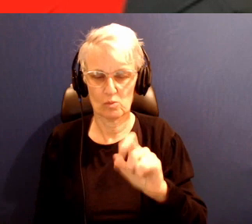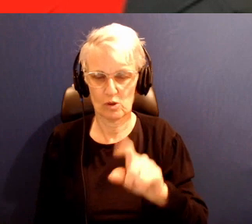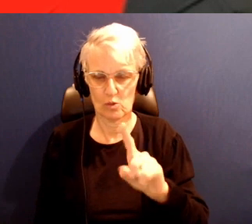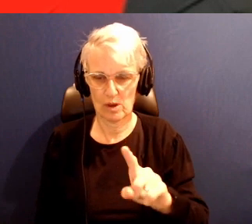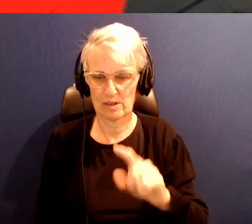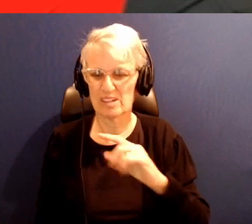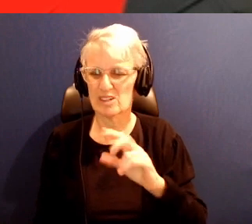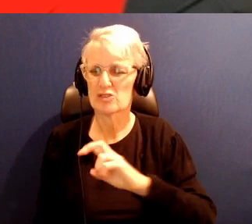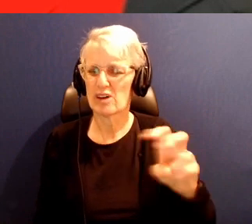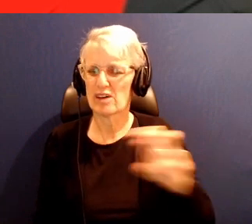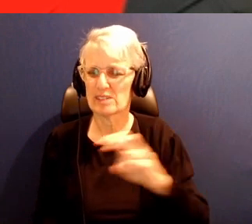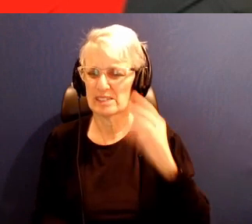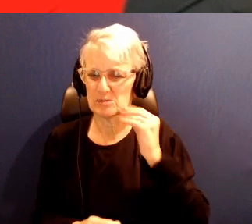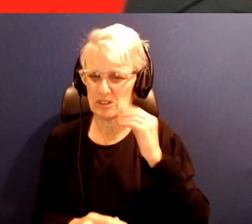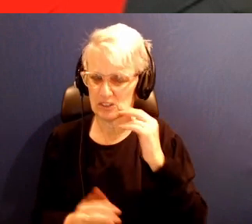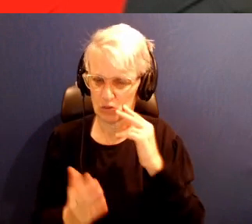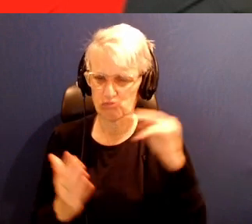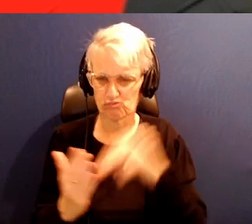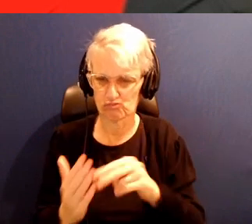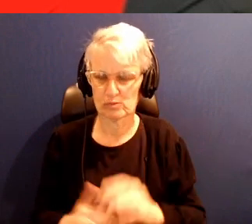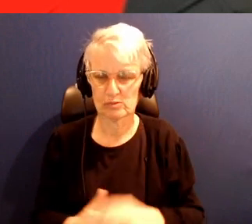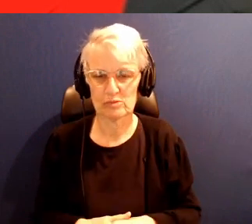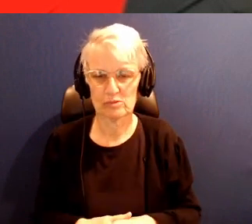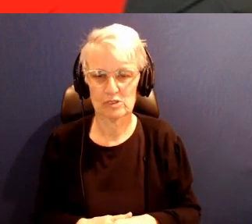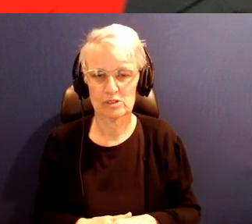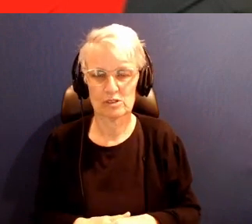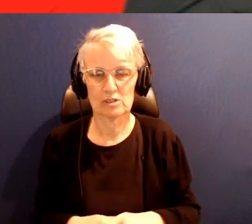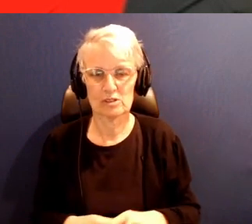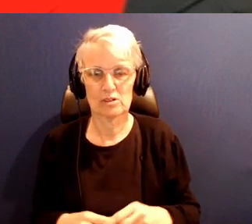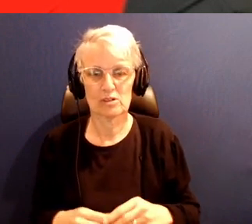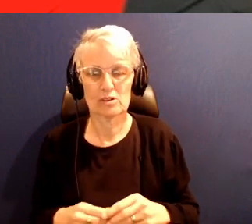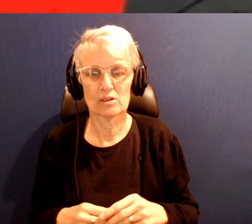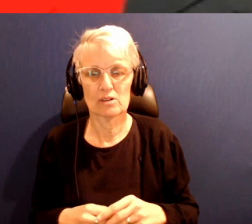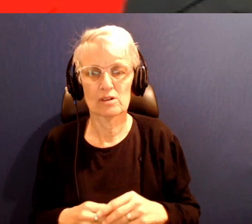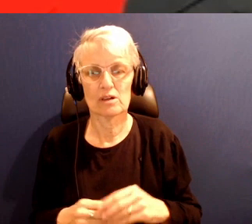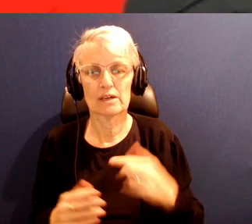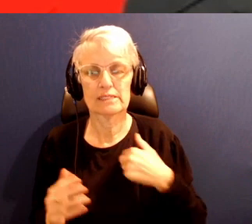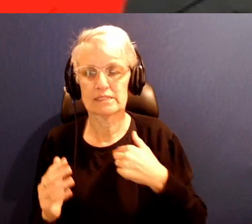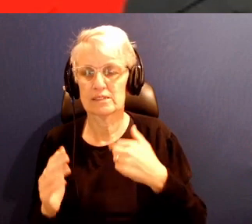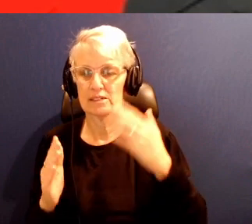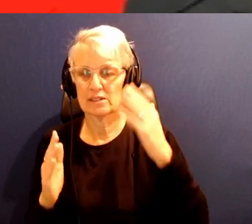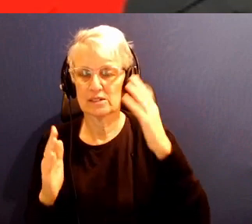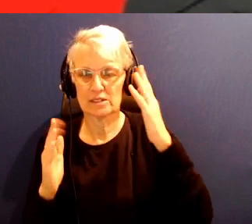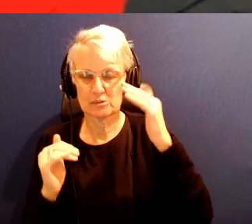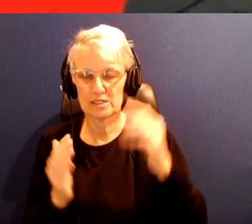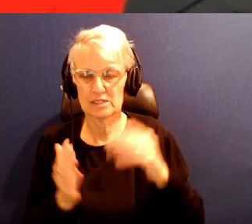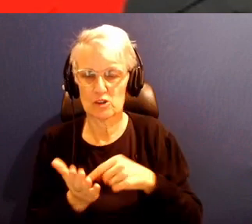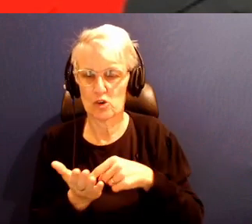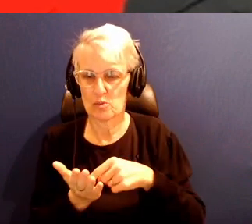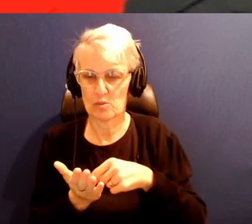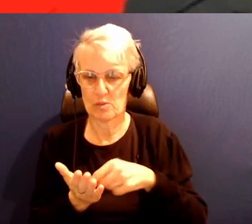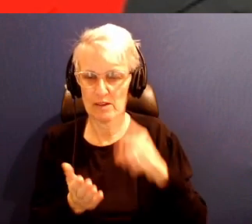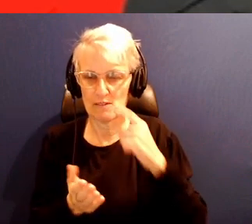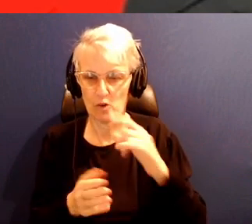travel expenses in the budget template. For virtual internships, it is expected that the